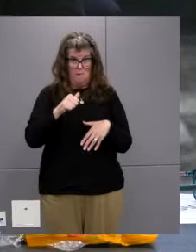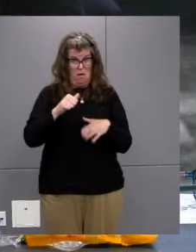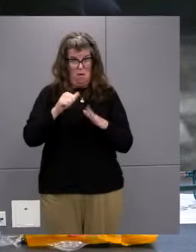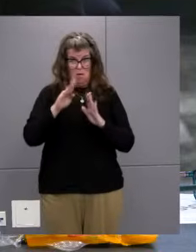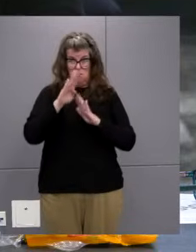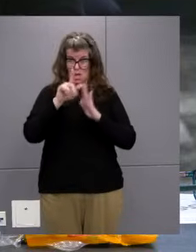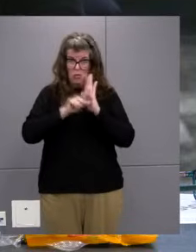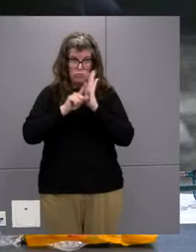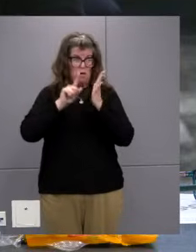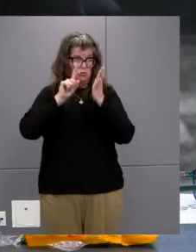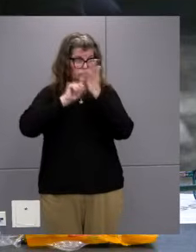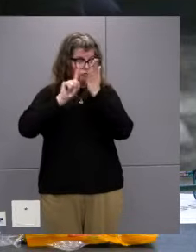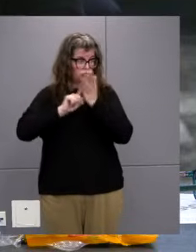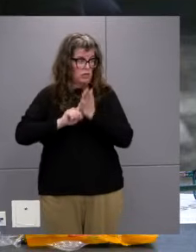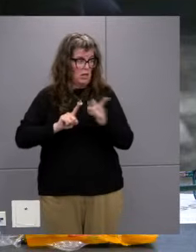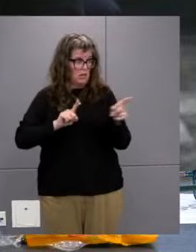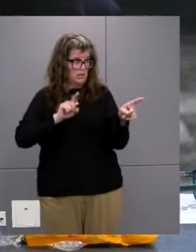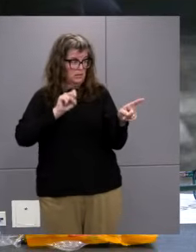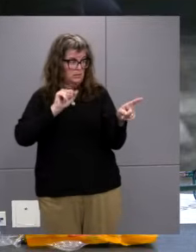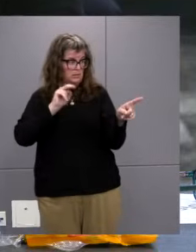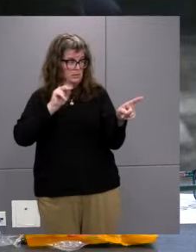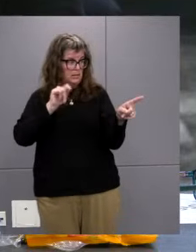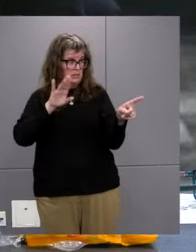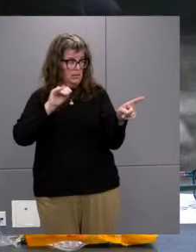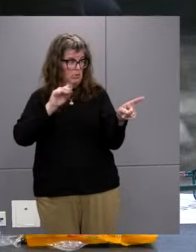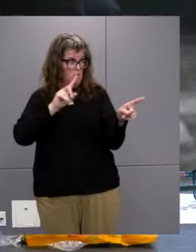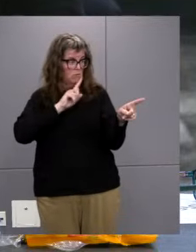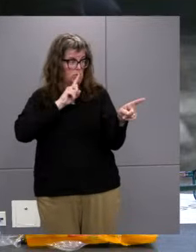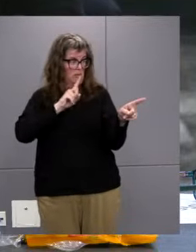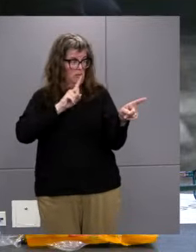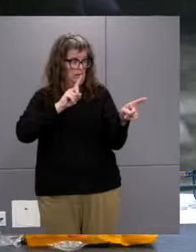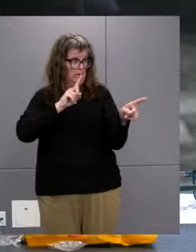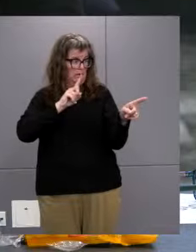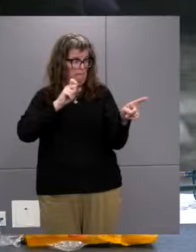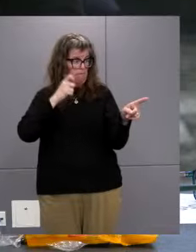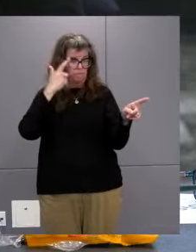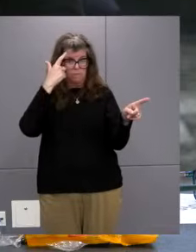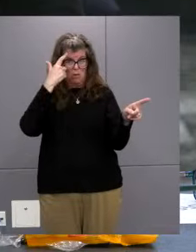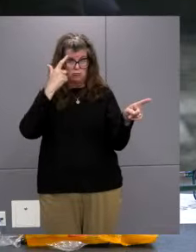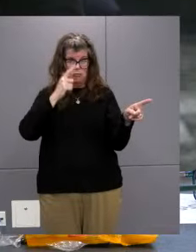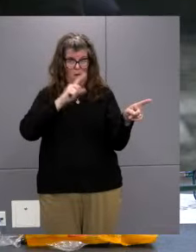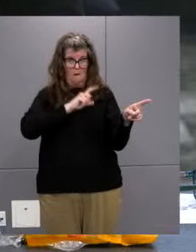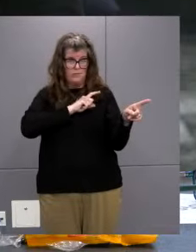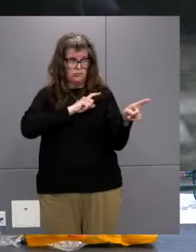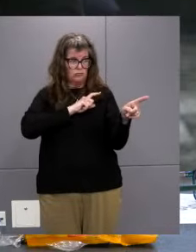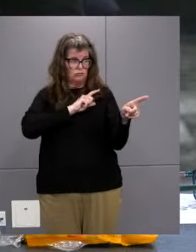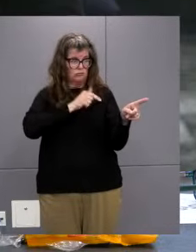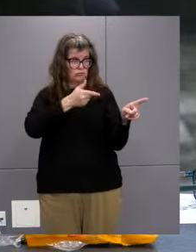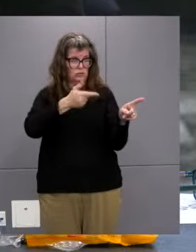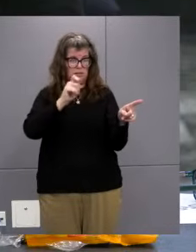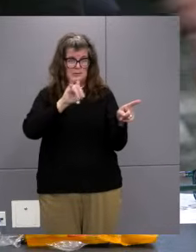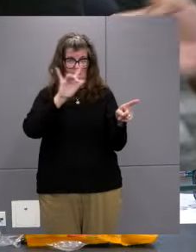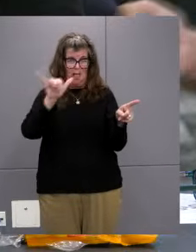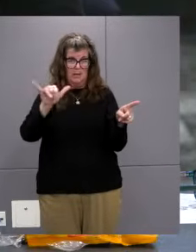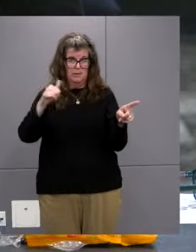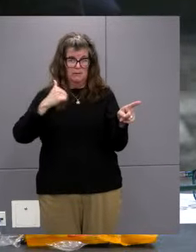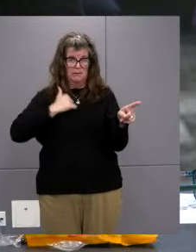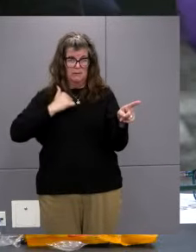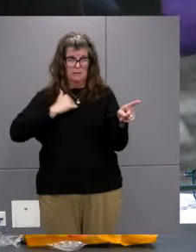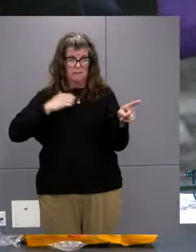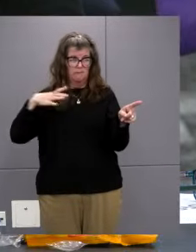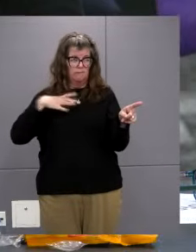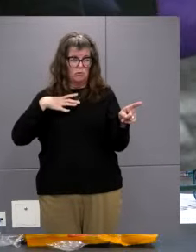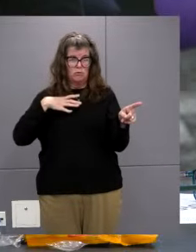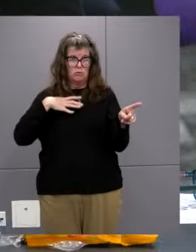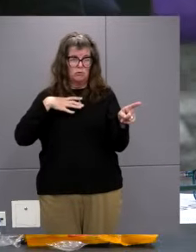check, Santino is a federal officer. Dr. Daly is a veteran of the United States military.